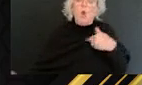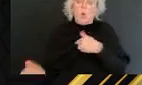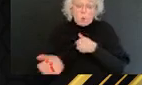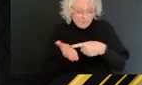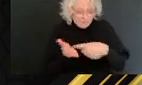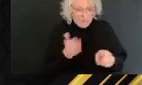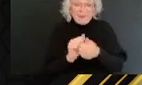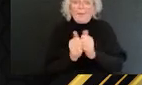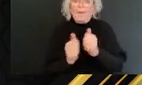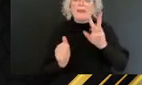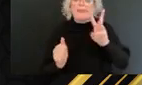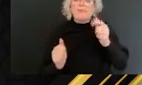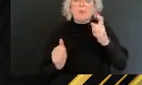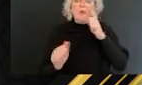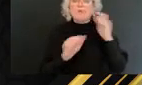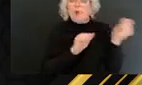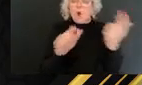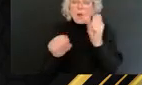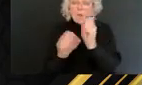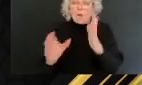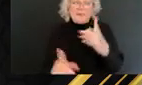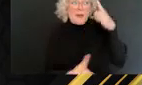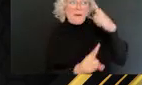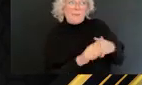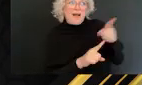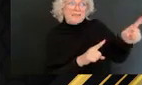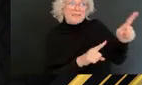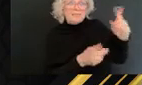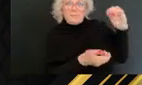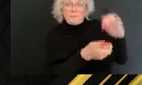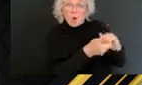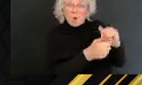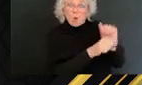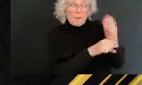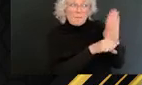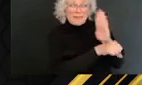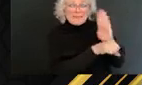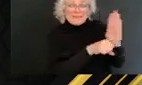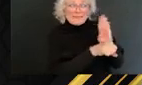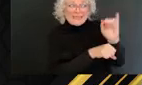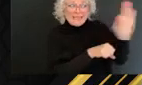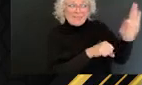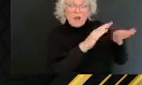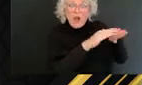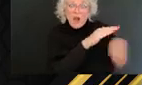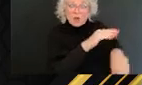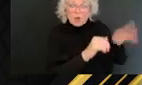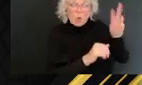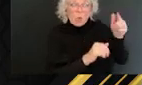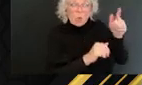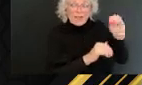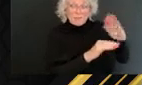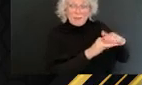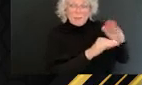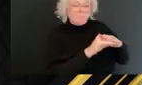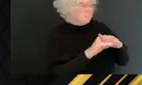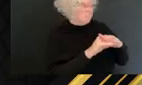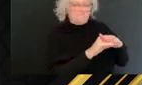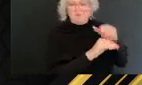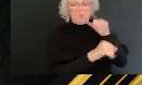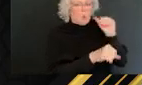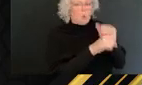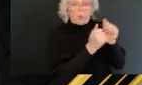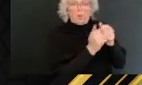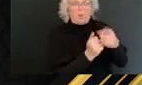employees competitive wages, and we do not do business with suppliers that pay less than minimum wage. On campus,